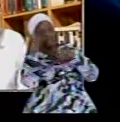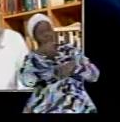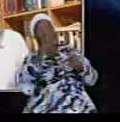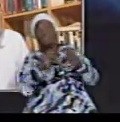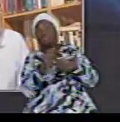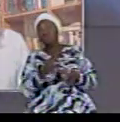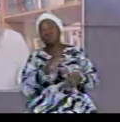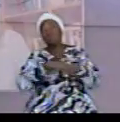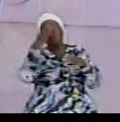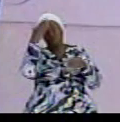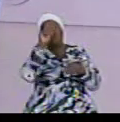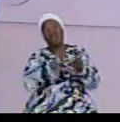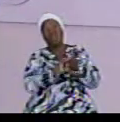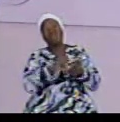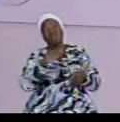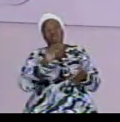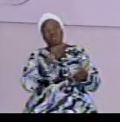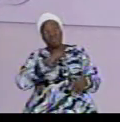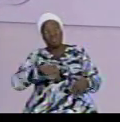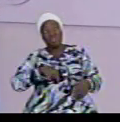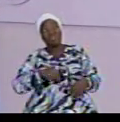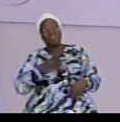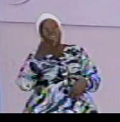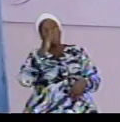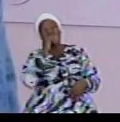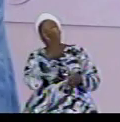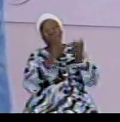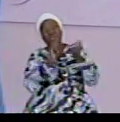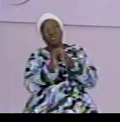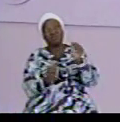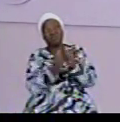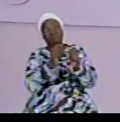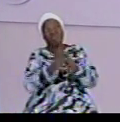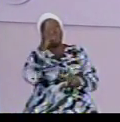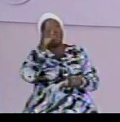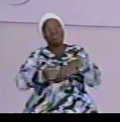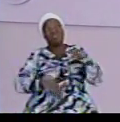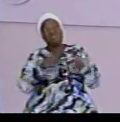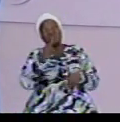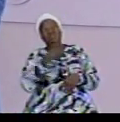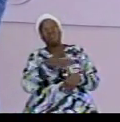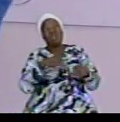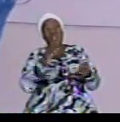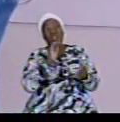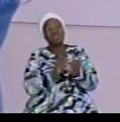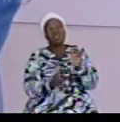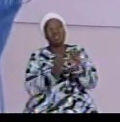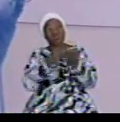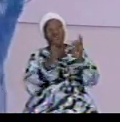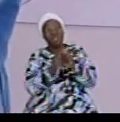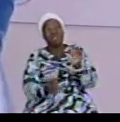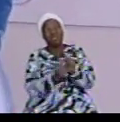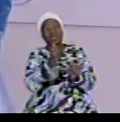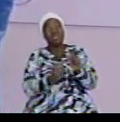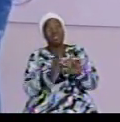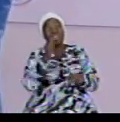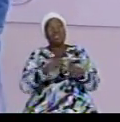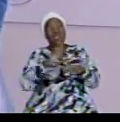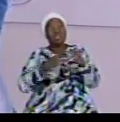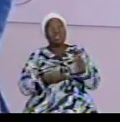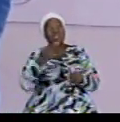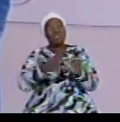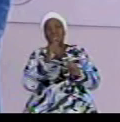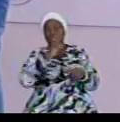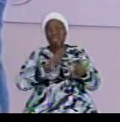somebody higher than the highest. There's somebody greater than the greatest. There is somebody more